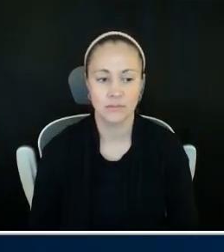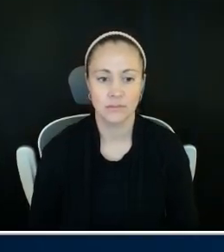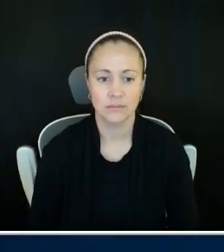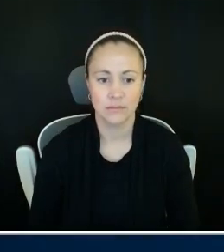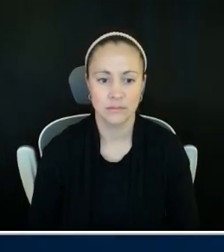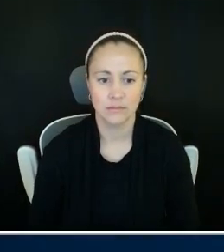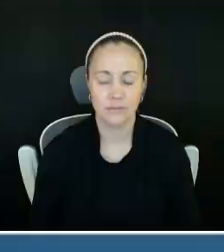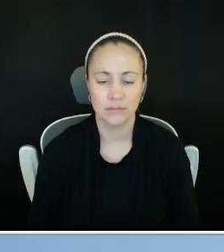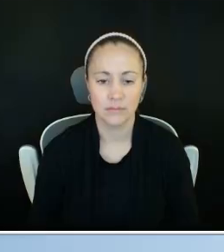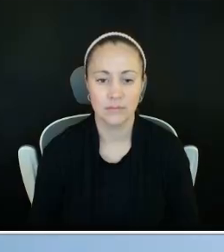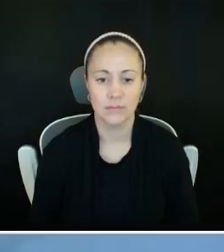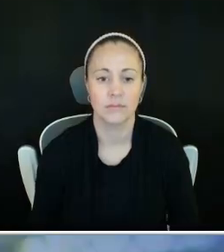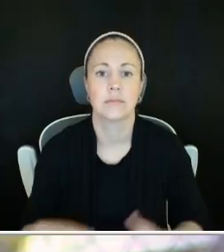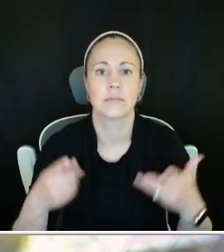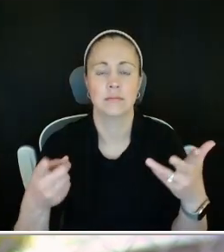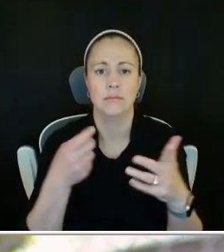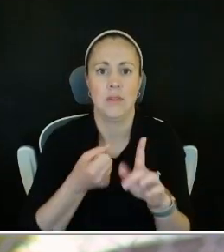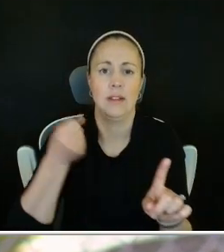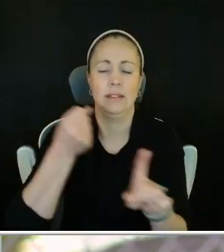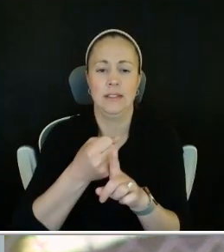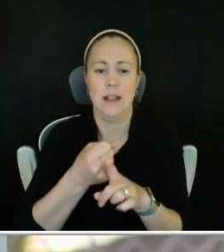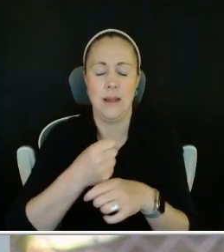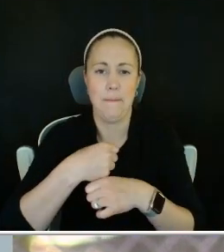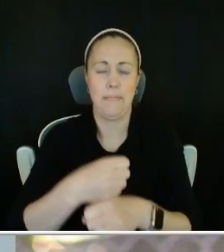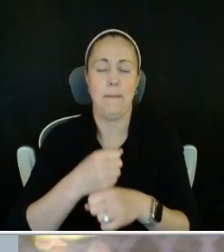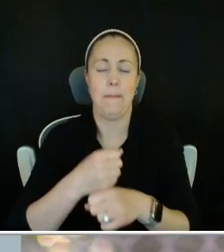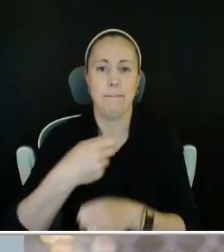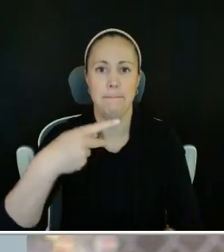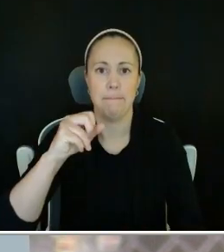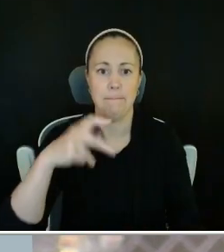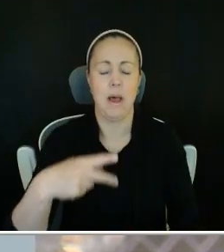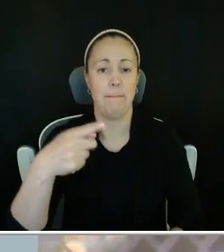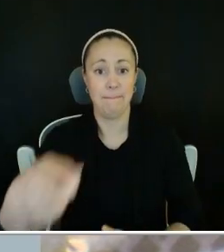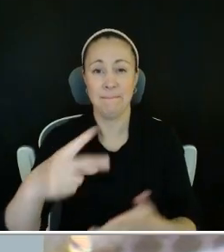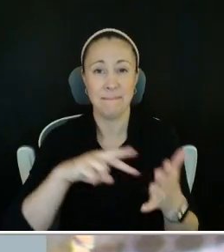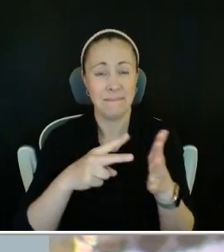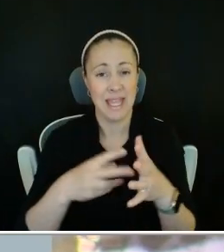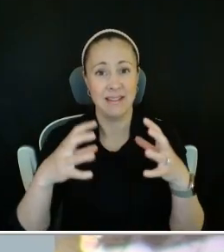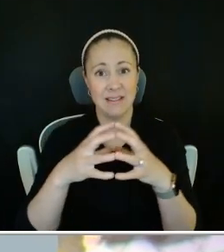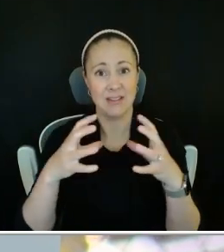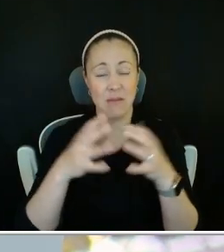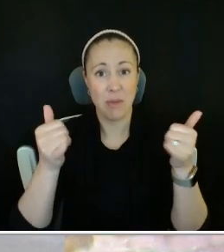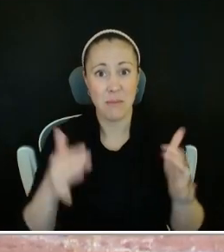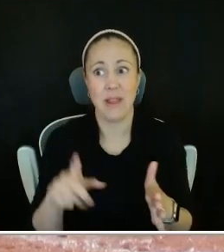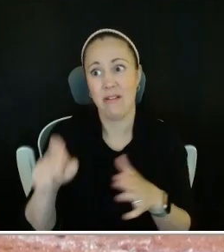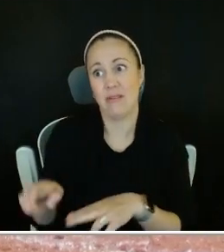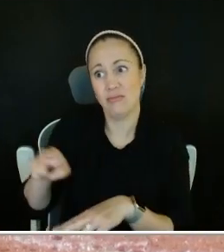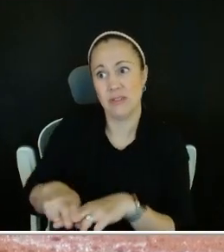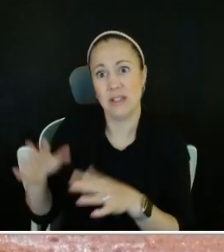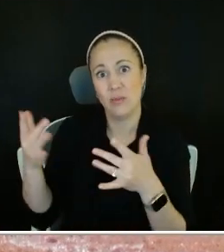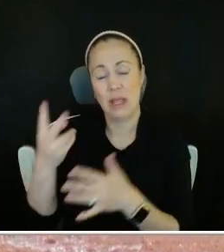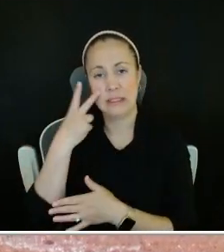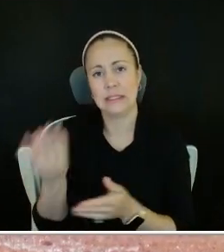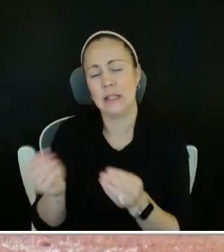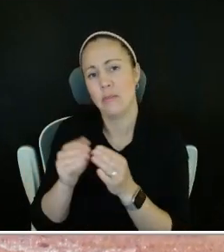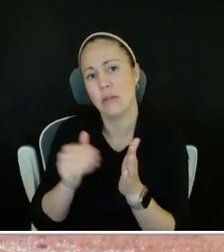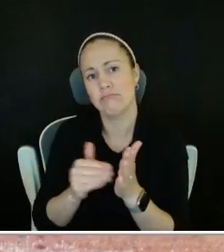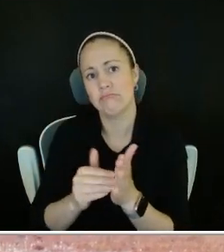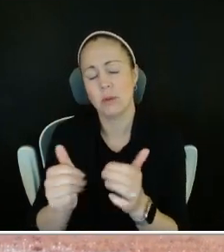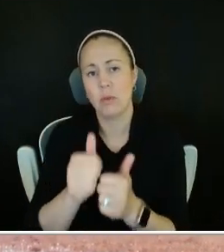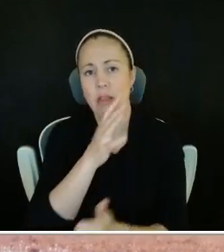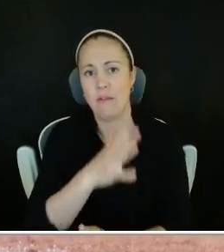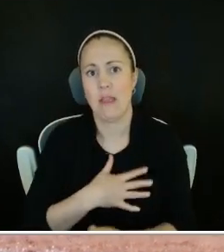A sudden pop sidelined a softball player with an injury we're seeing more of in female athletes. Coming up, we explain the procedure and